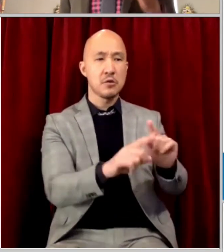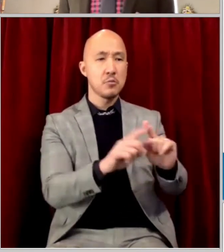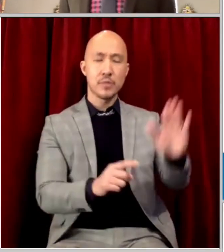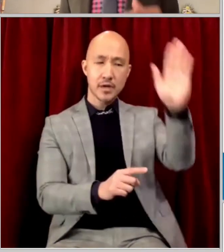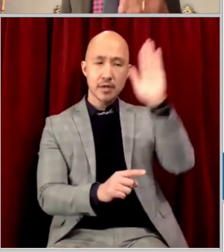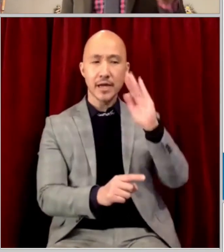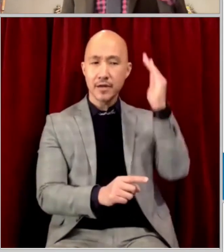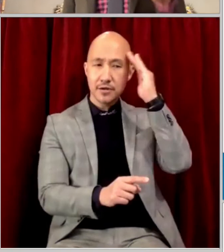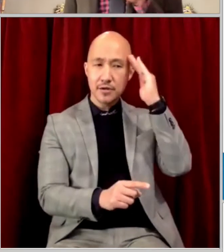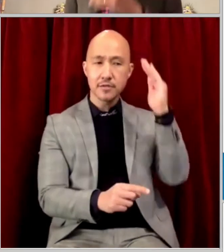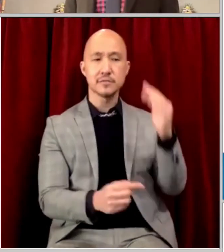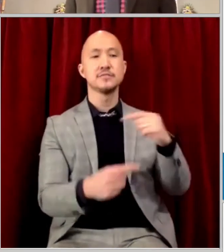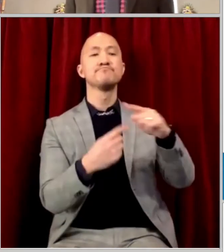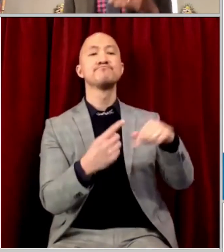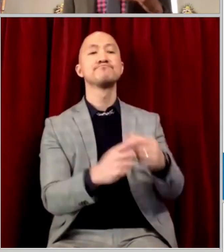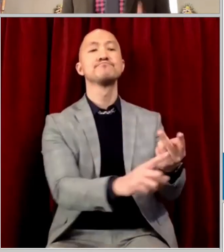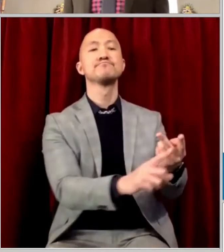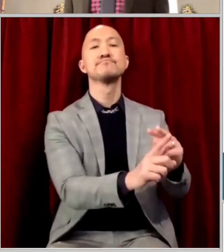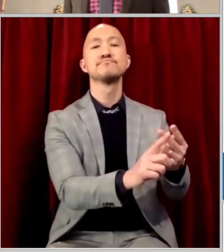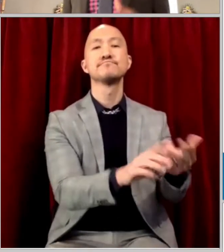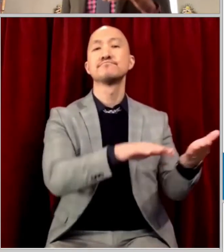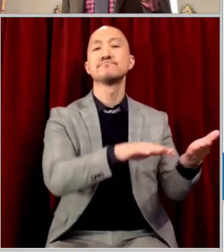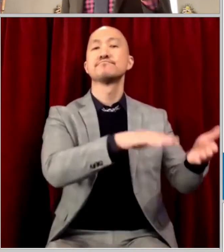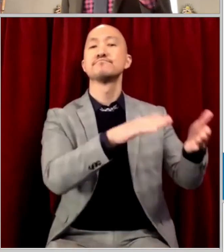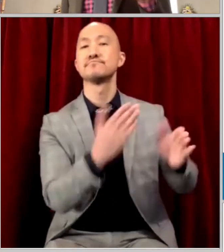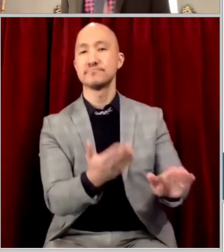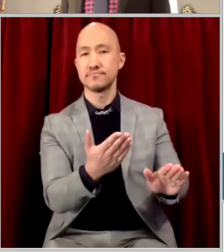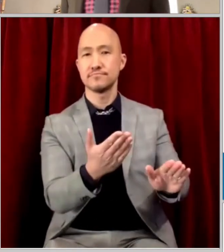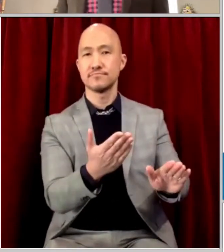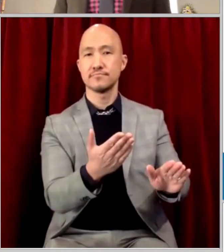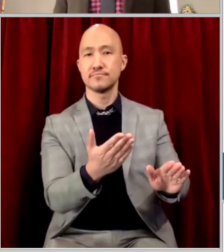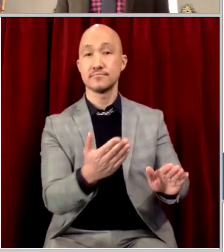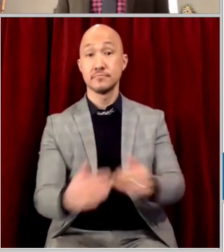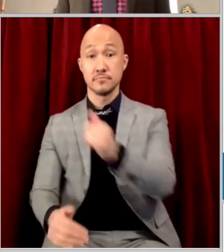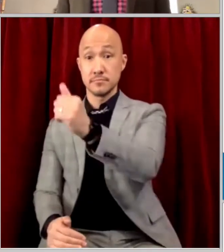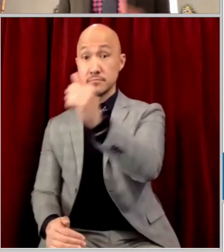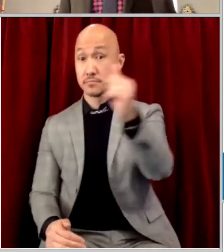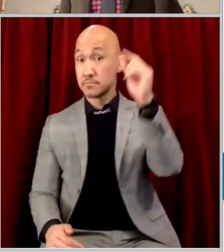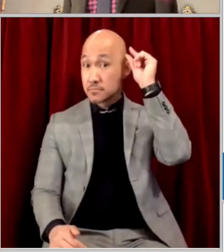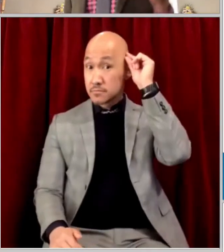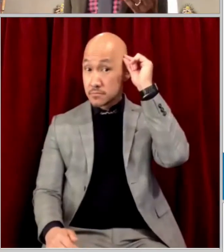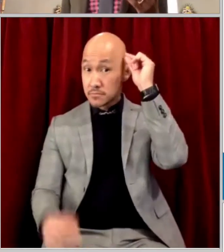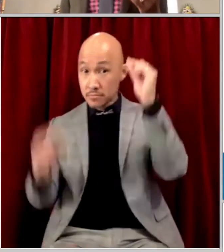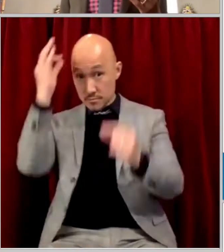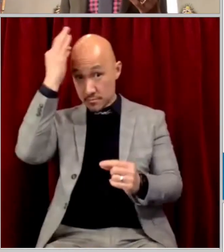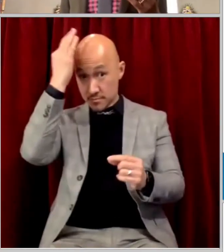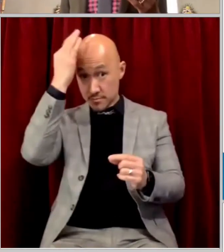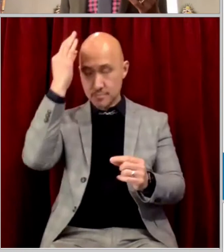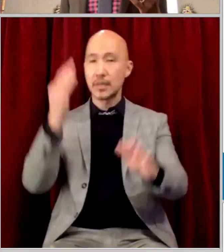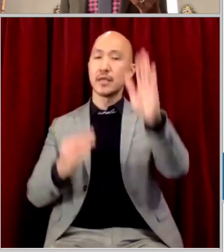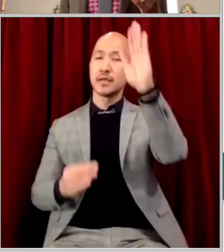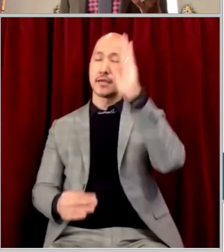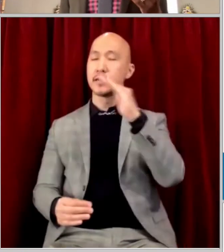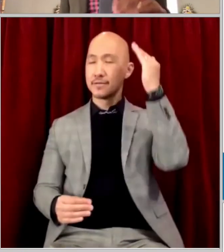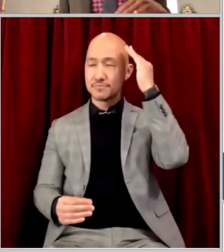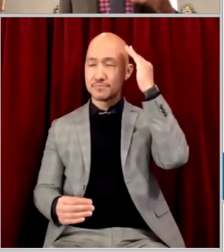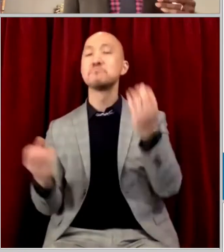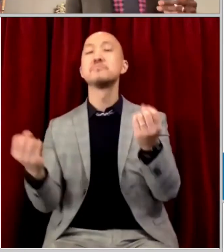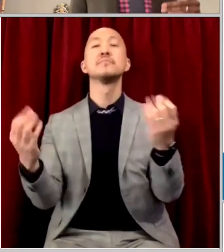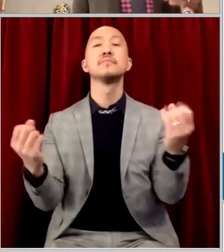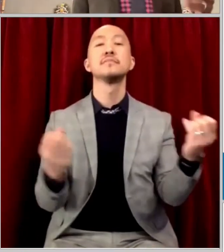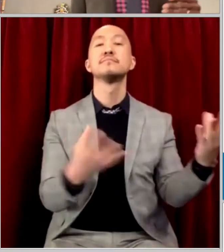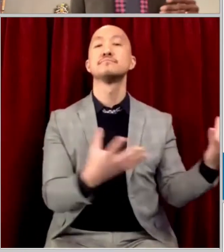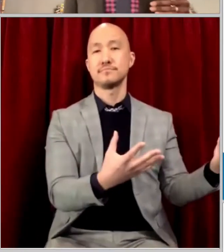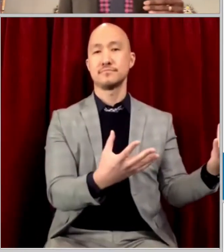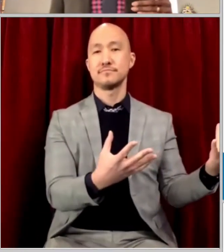very hairs on your head are all numbered. I'm still fascinated by that. That God